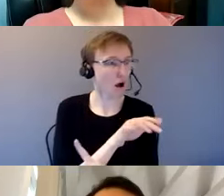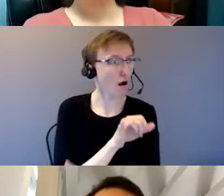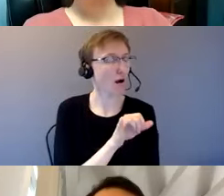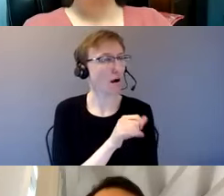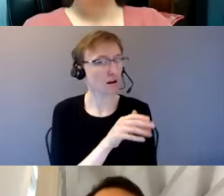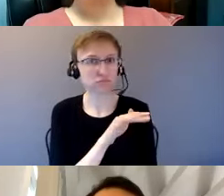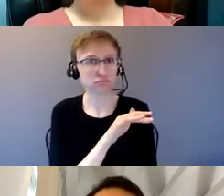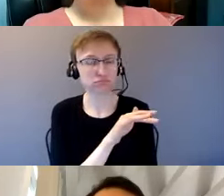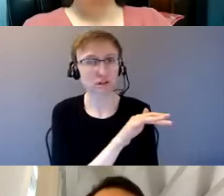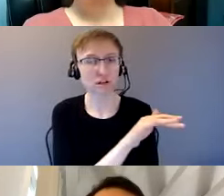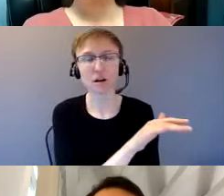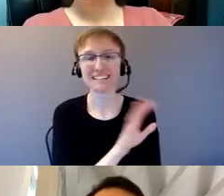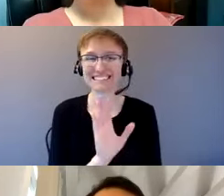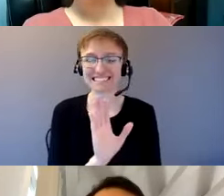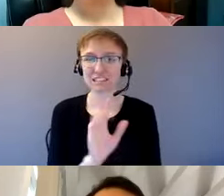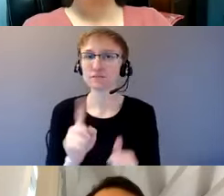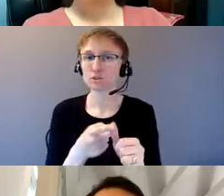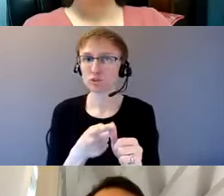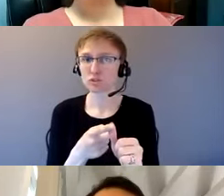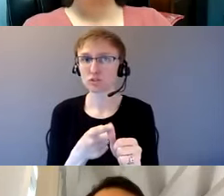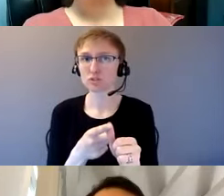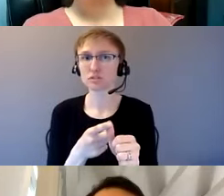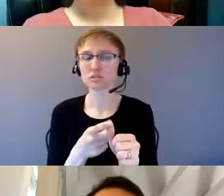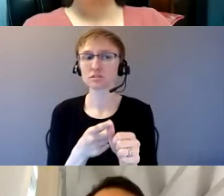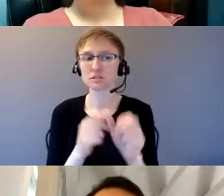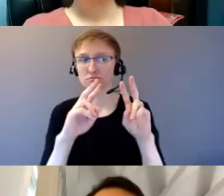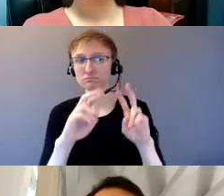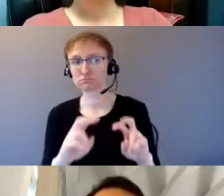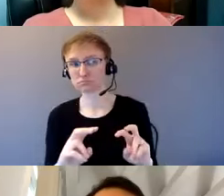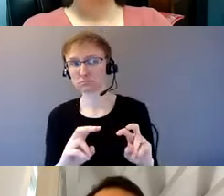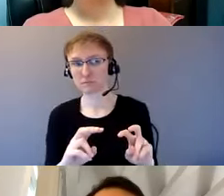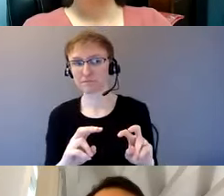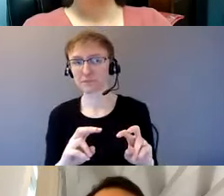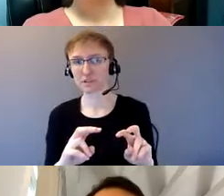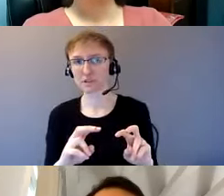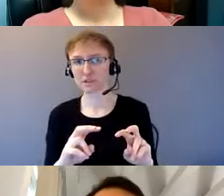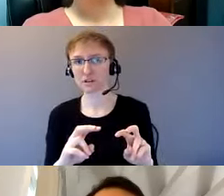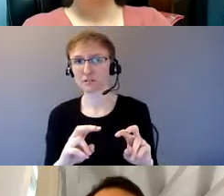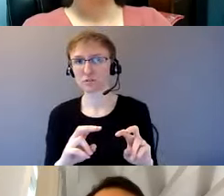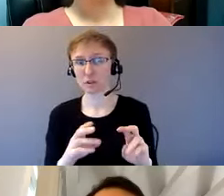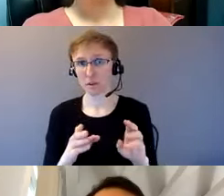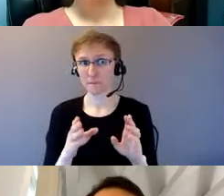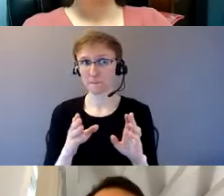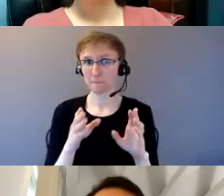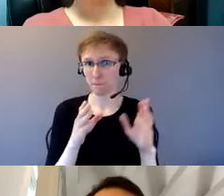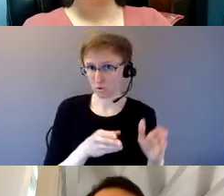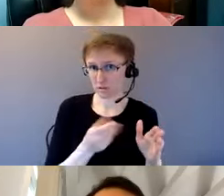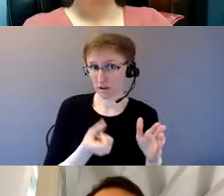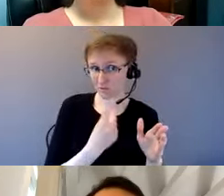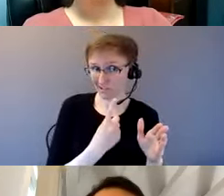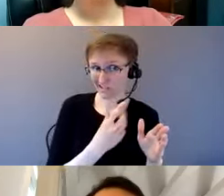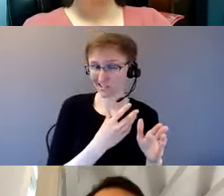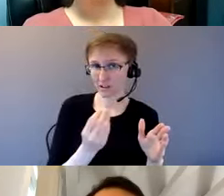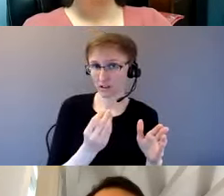are you understanding, appreciating these risks or not? So that's like an important part for us is, and